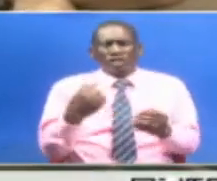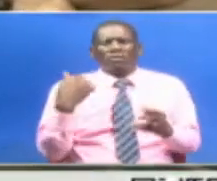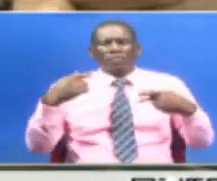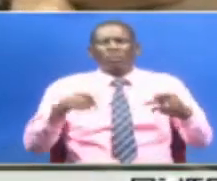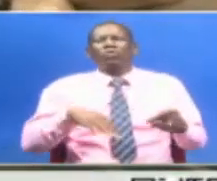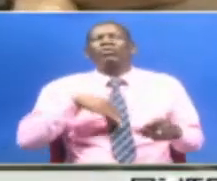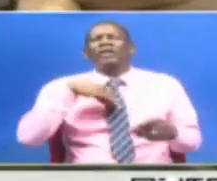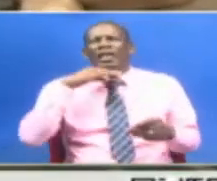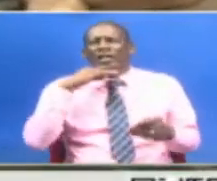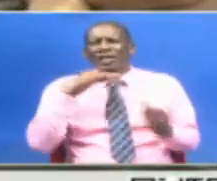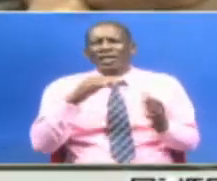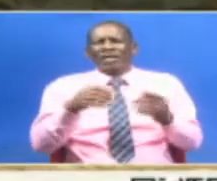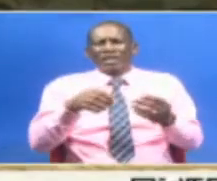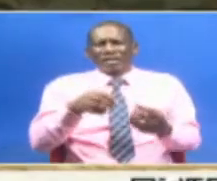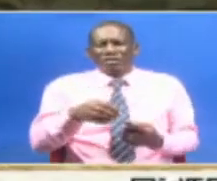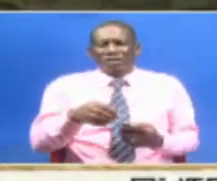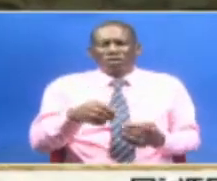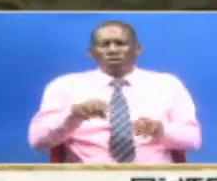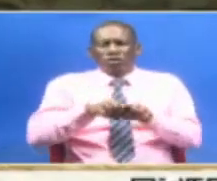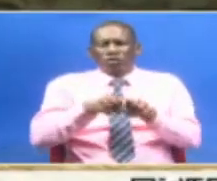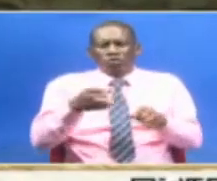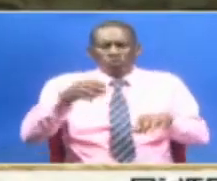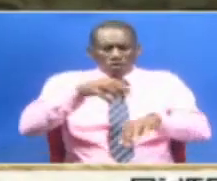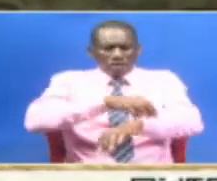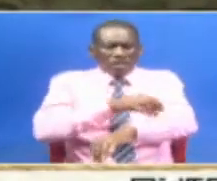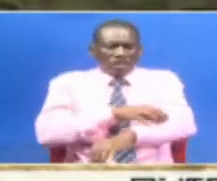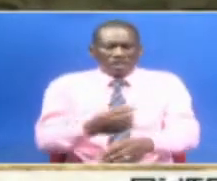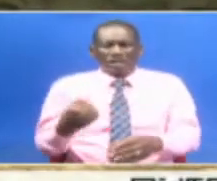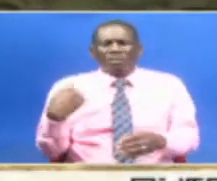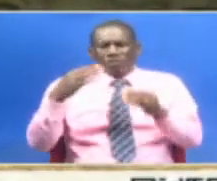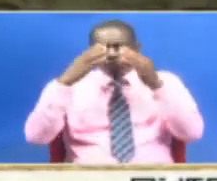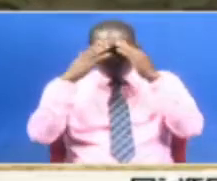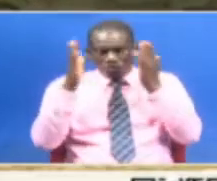well as those injured. Kevin Mutai, NTV, reporting from Mombasa.